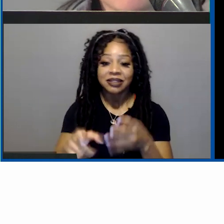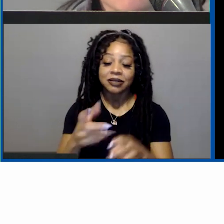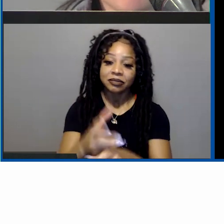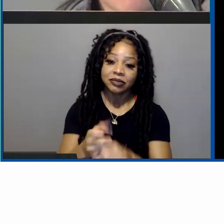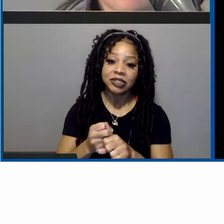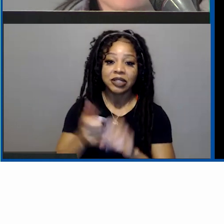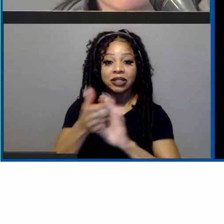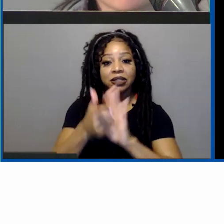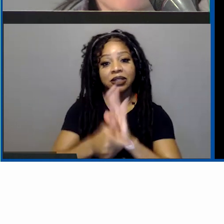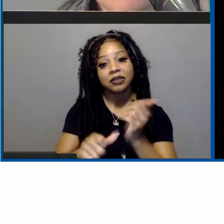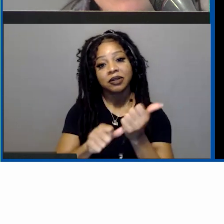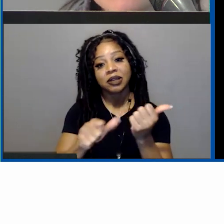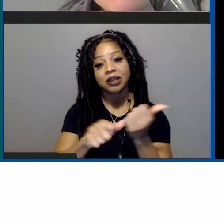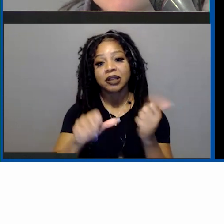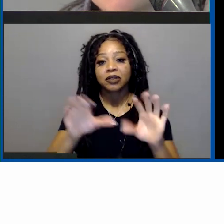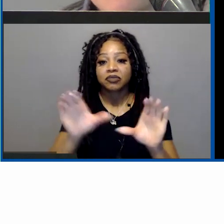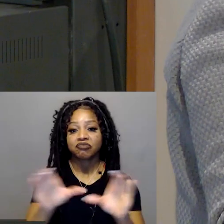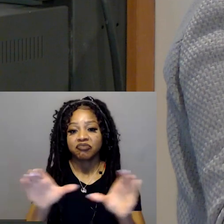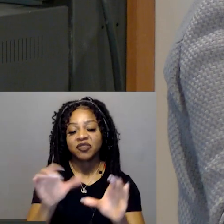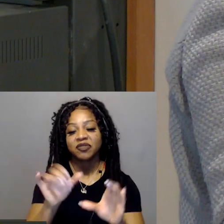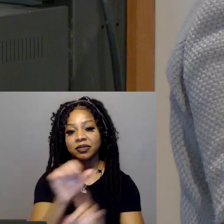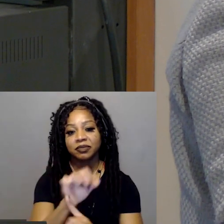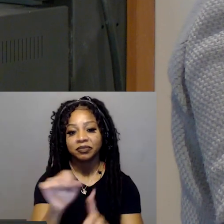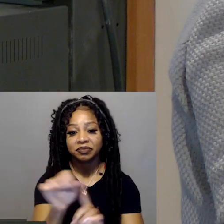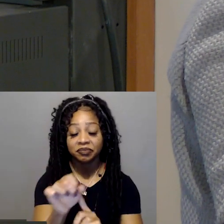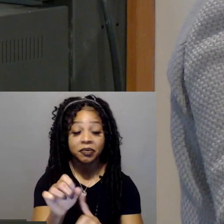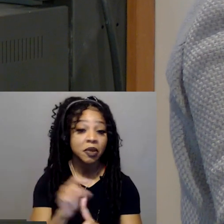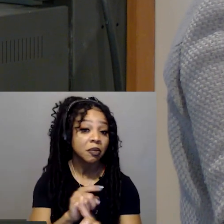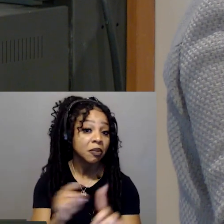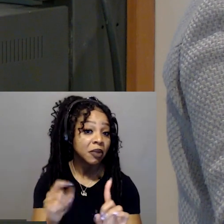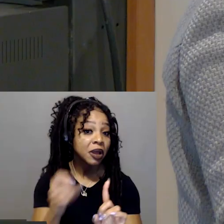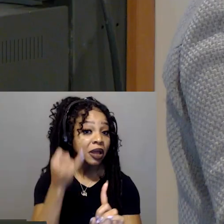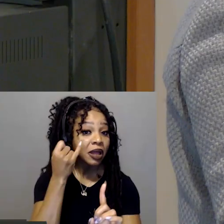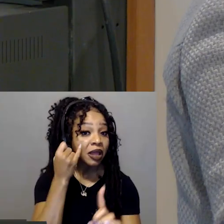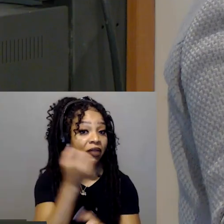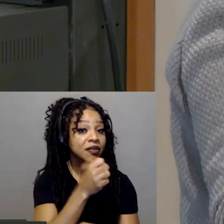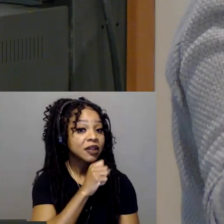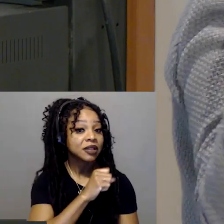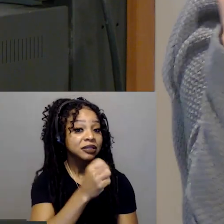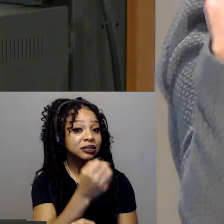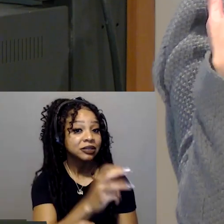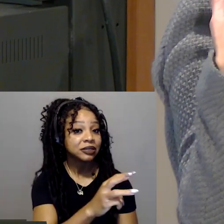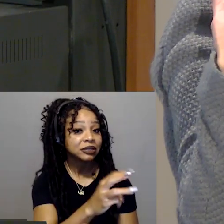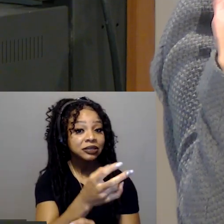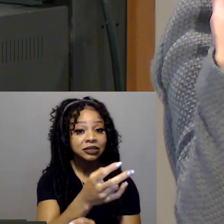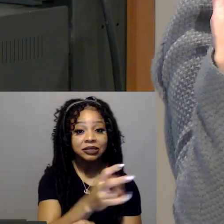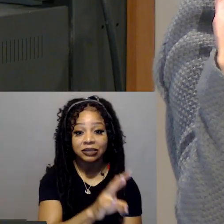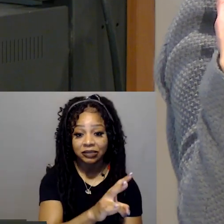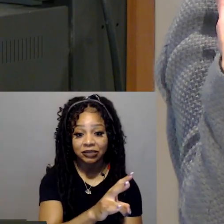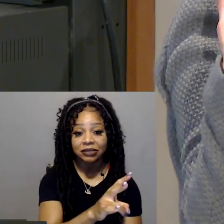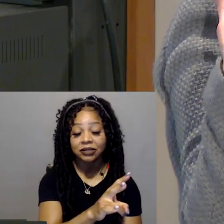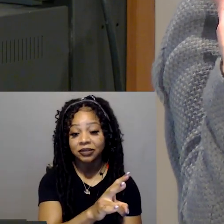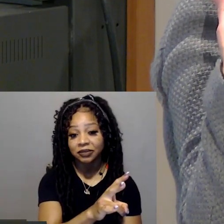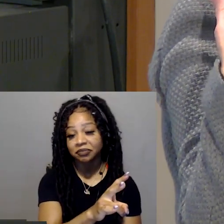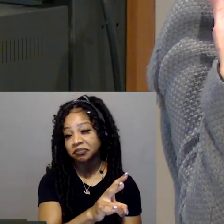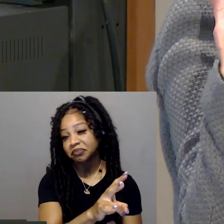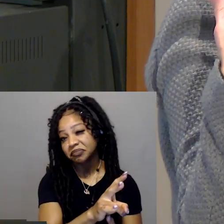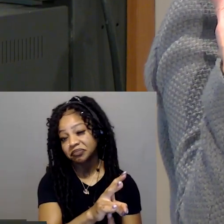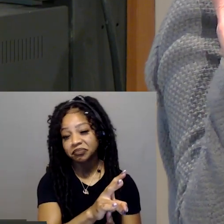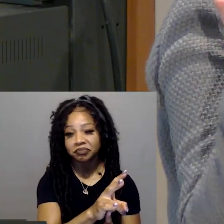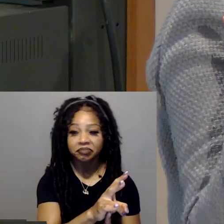to represent them in that family law case. But if they're 16 and 17, so previously,